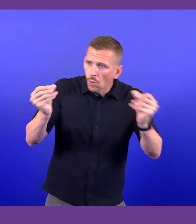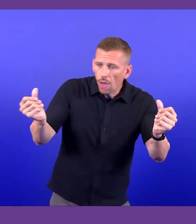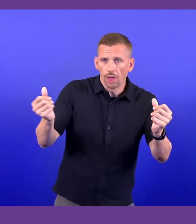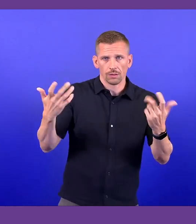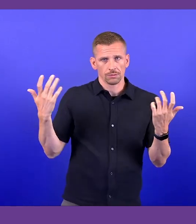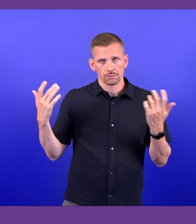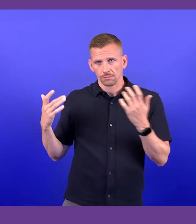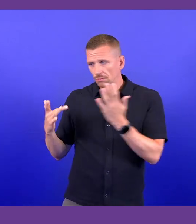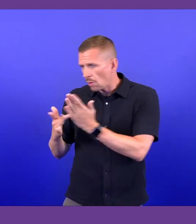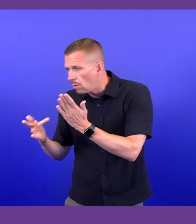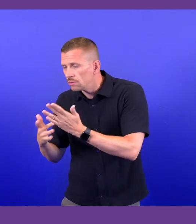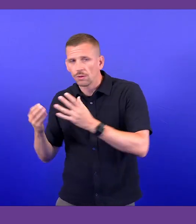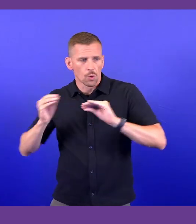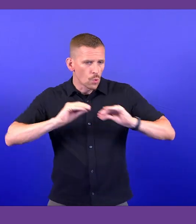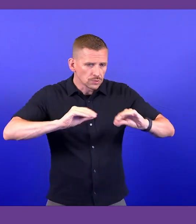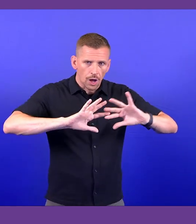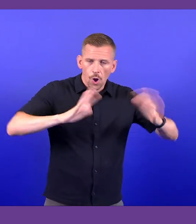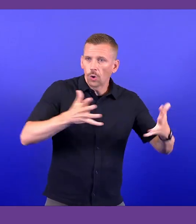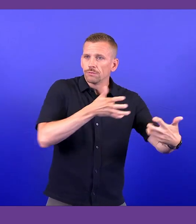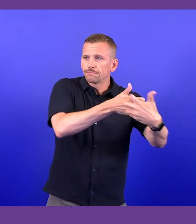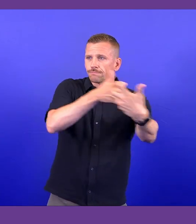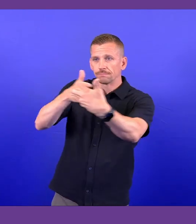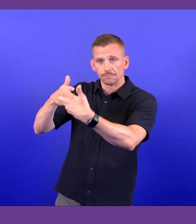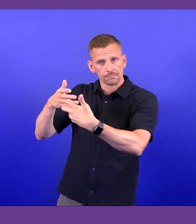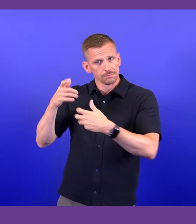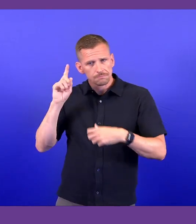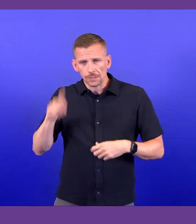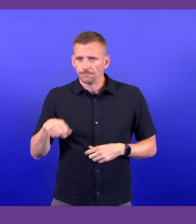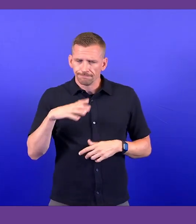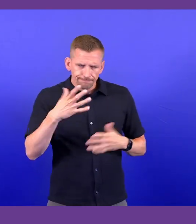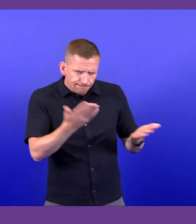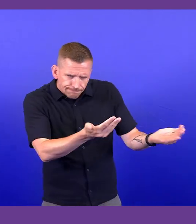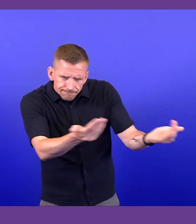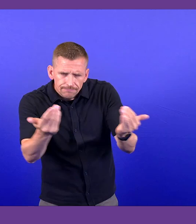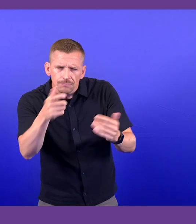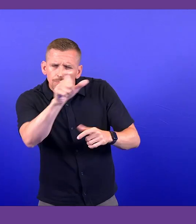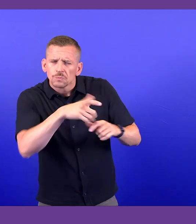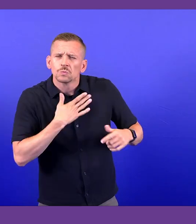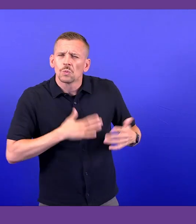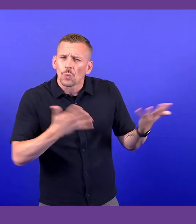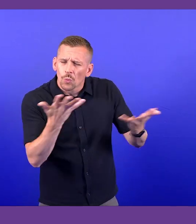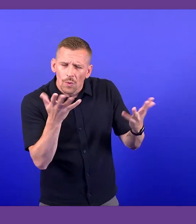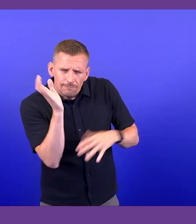also listening better our customers and organization.